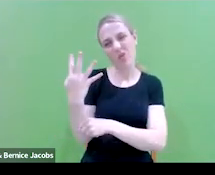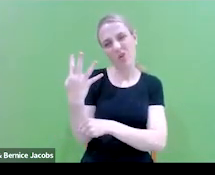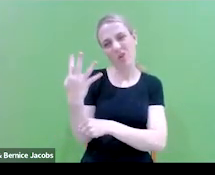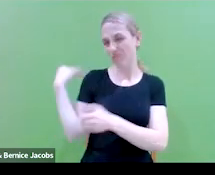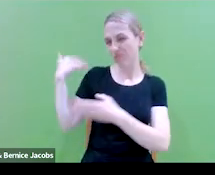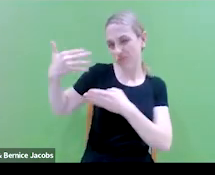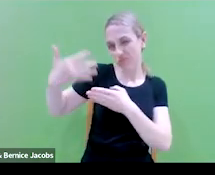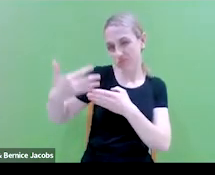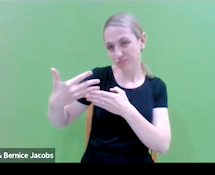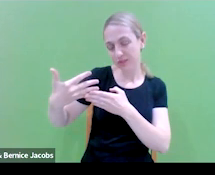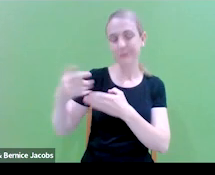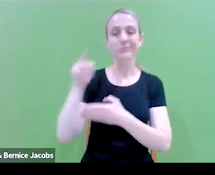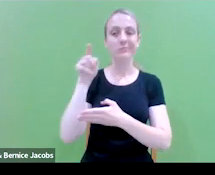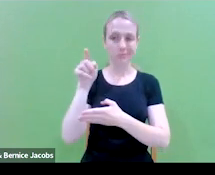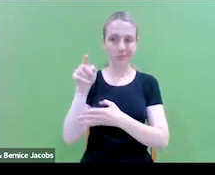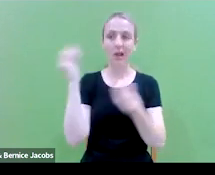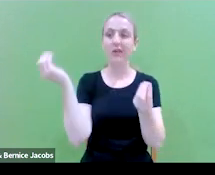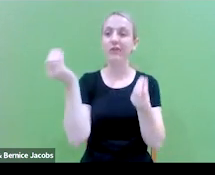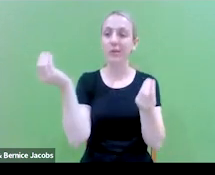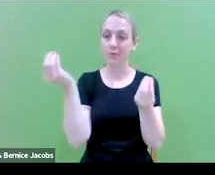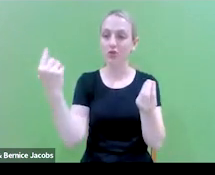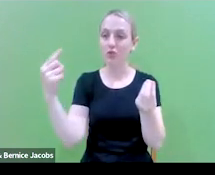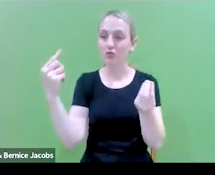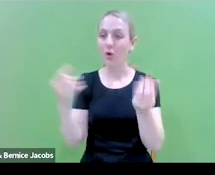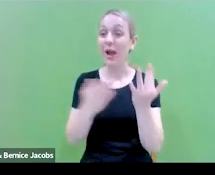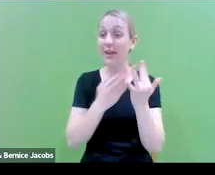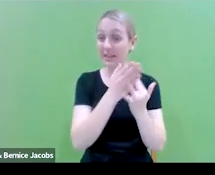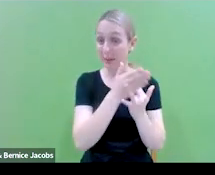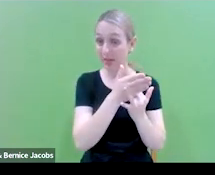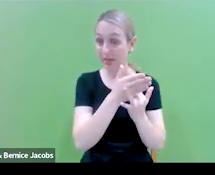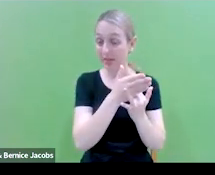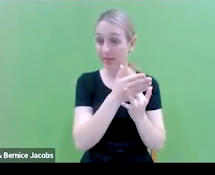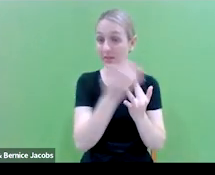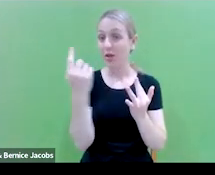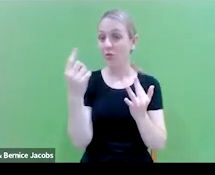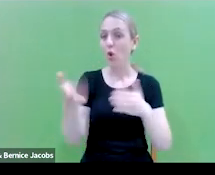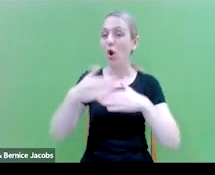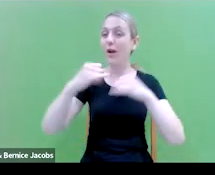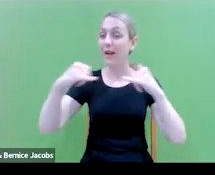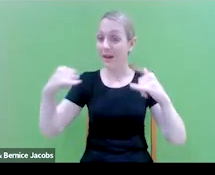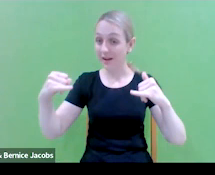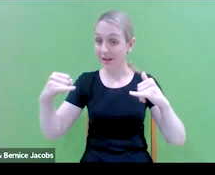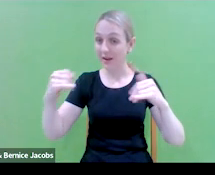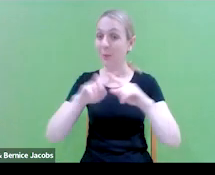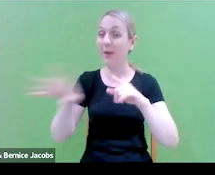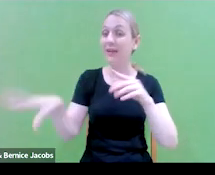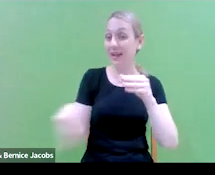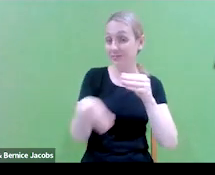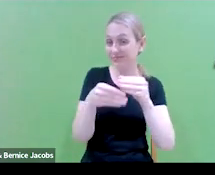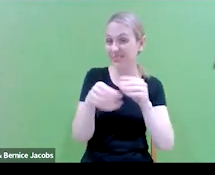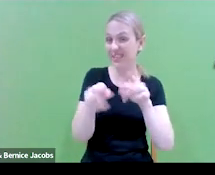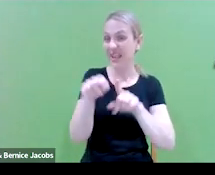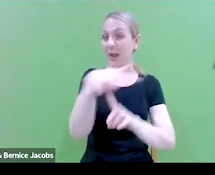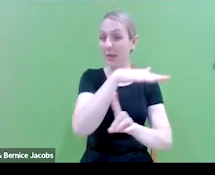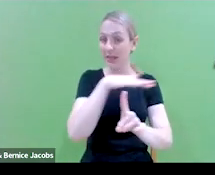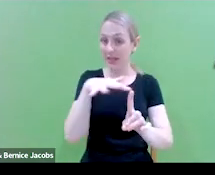quite popular in terms of accessibility, especially in the digital space, but also actually in the built environment.